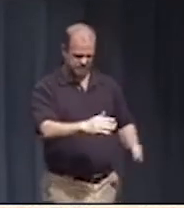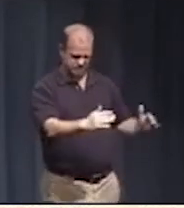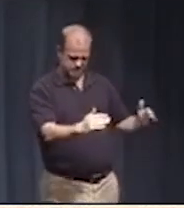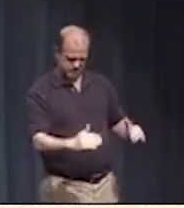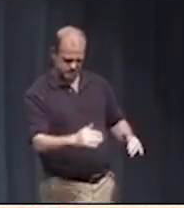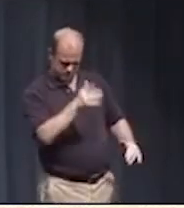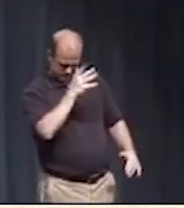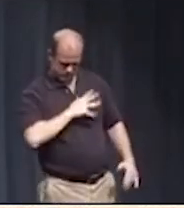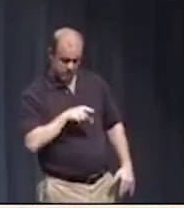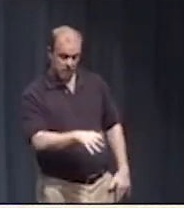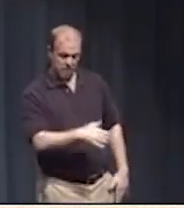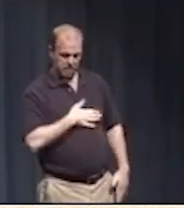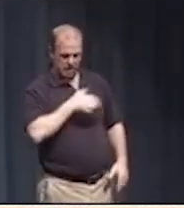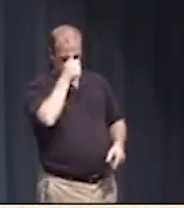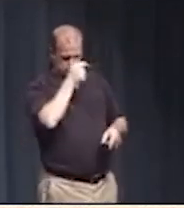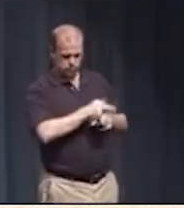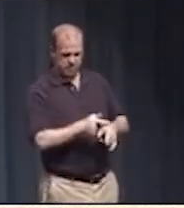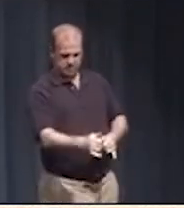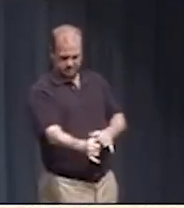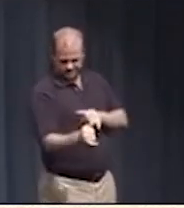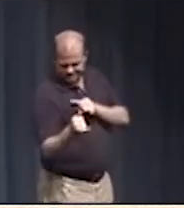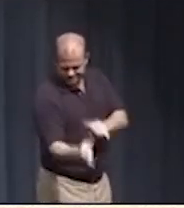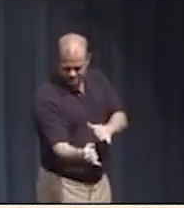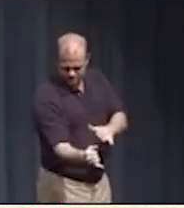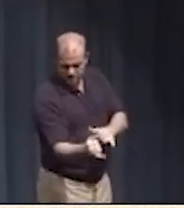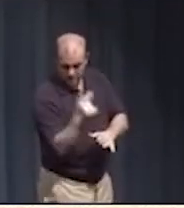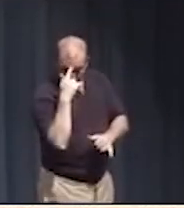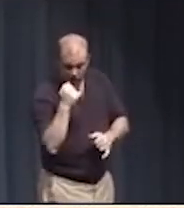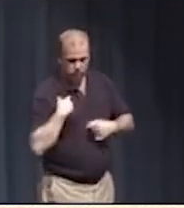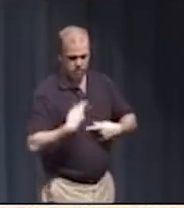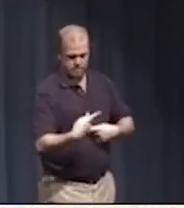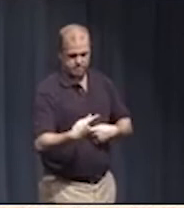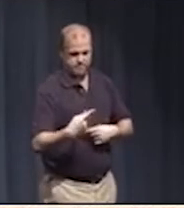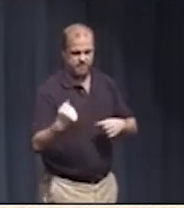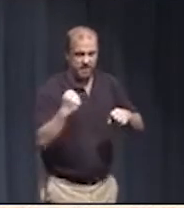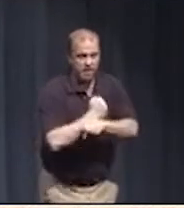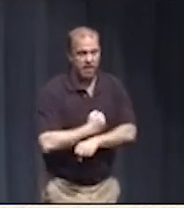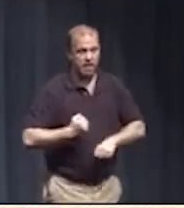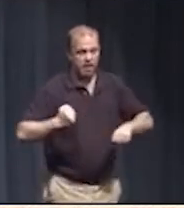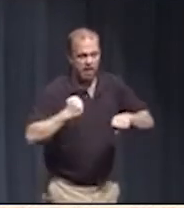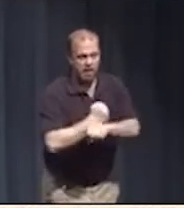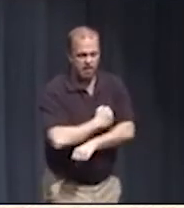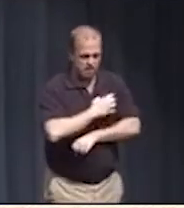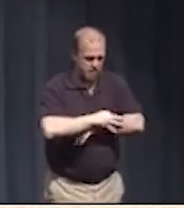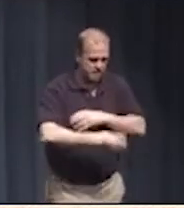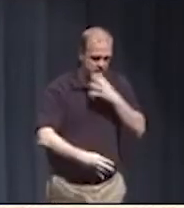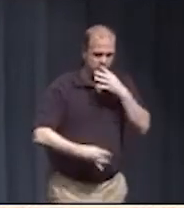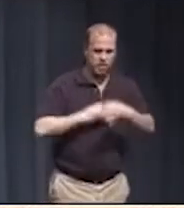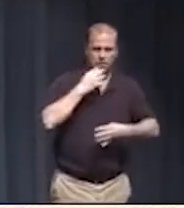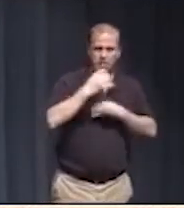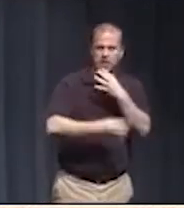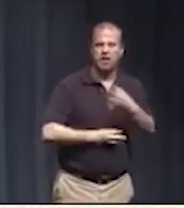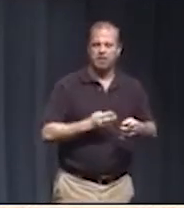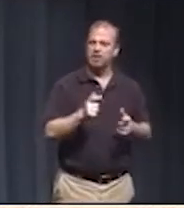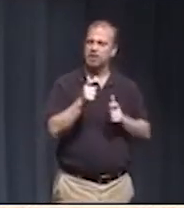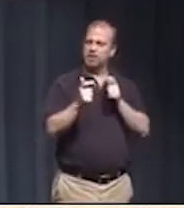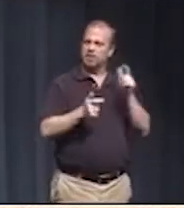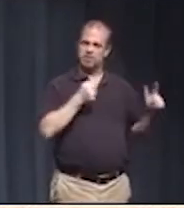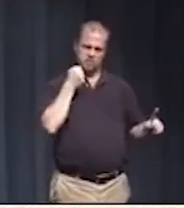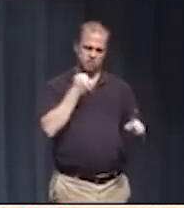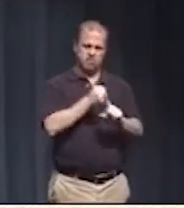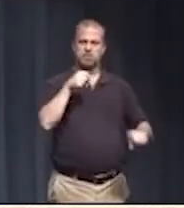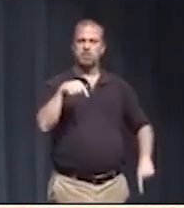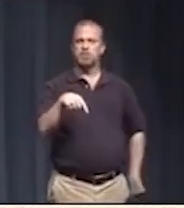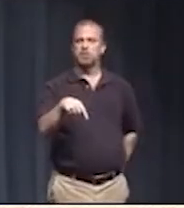will consider you my brother. For bleeding with me in this battle, that is huge. And what's interesting about